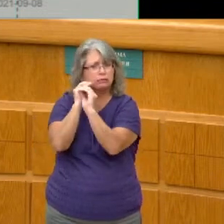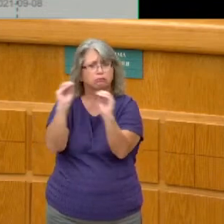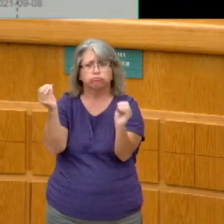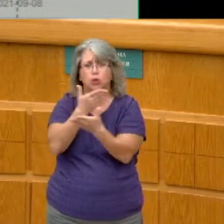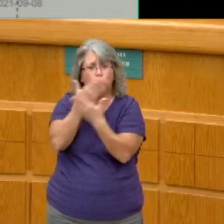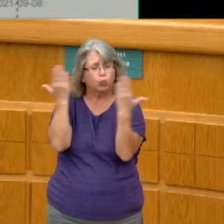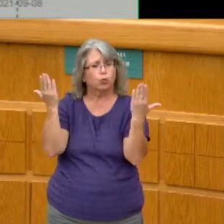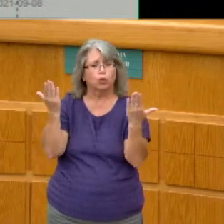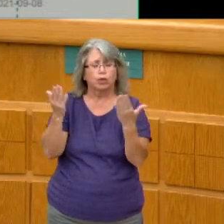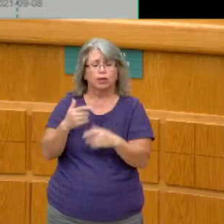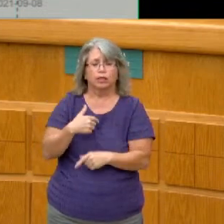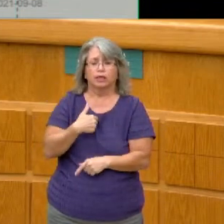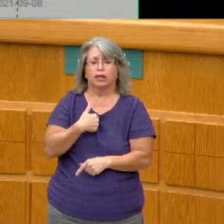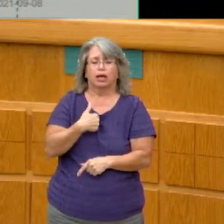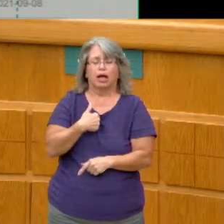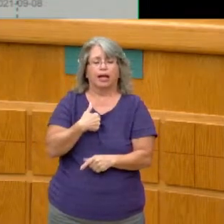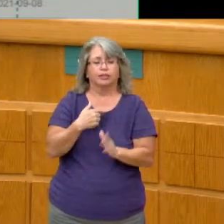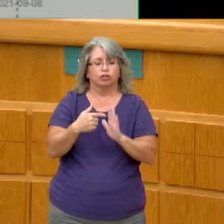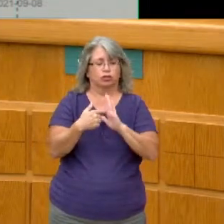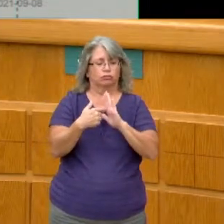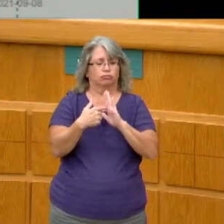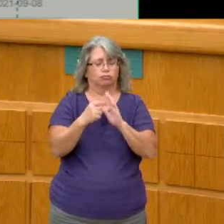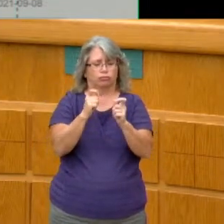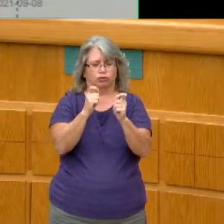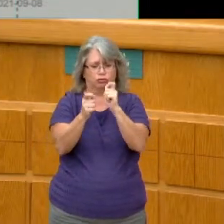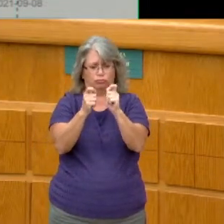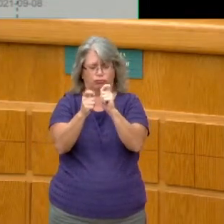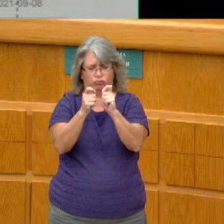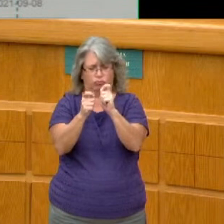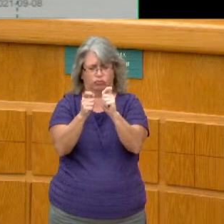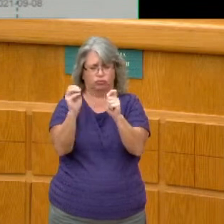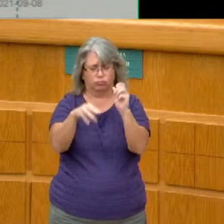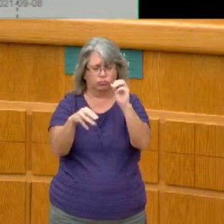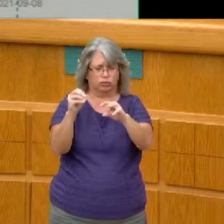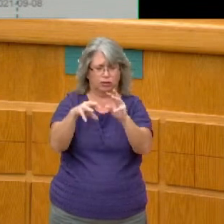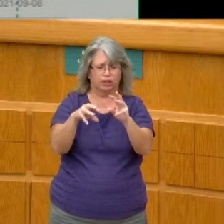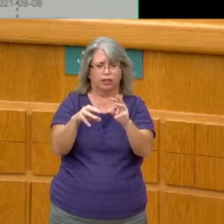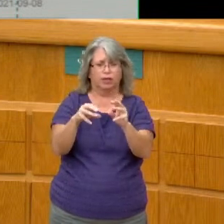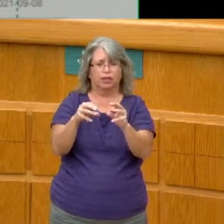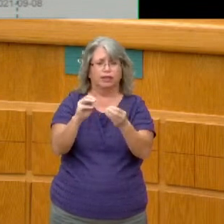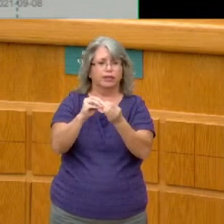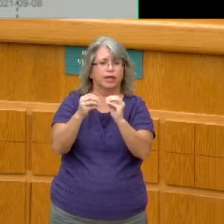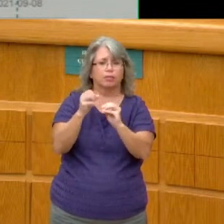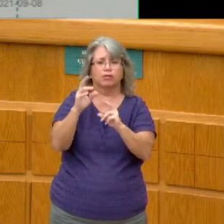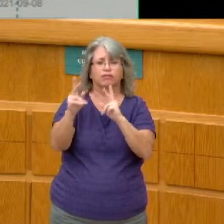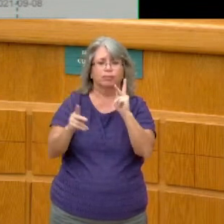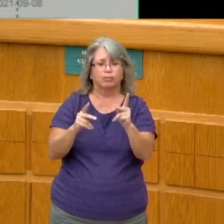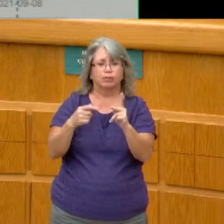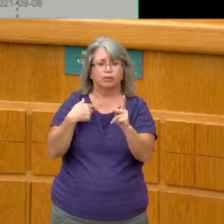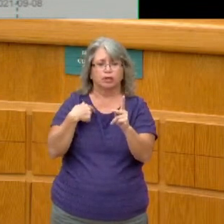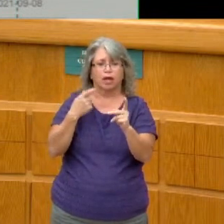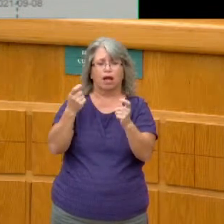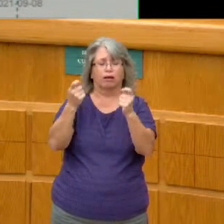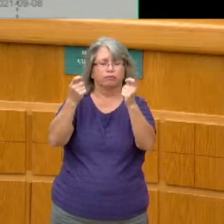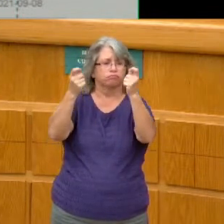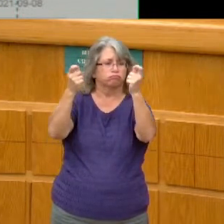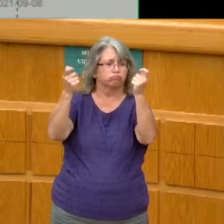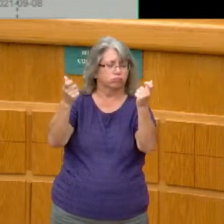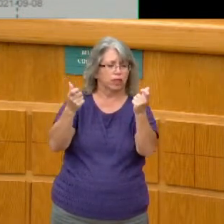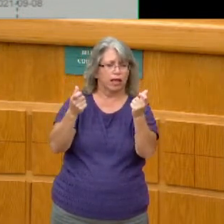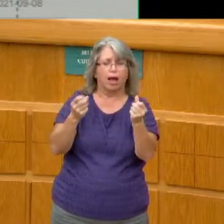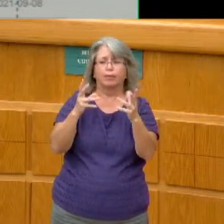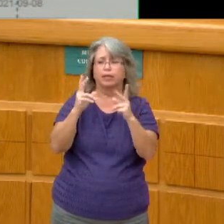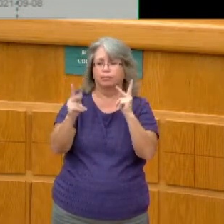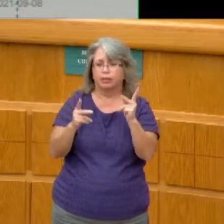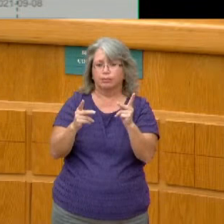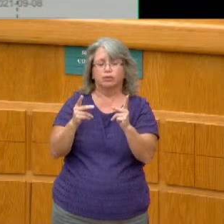number of susceptible people in the community based on whether I just subtracted out all the people that got vaccinated and said, what if they